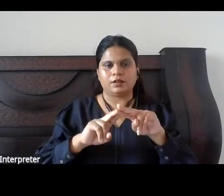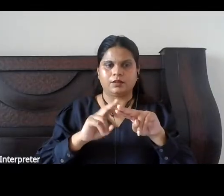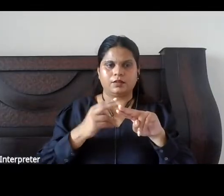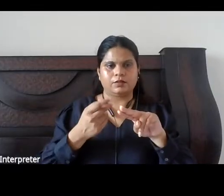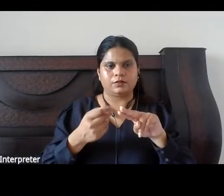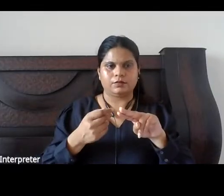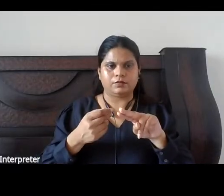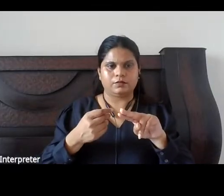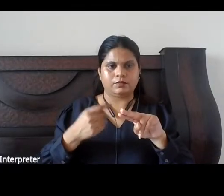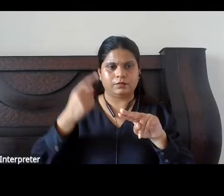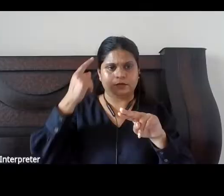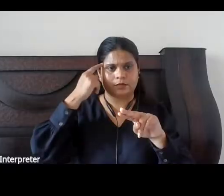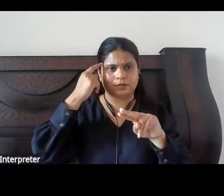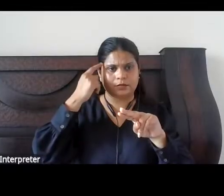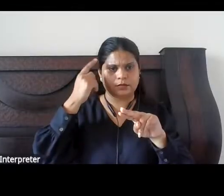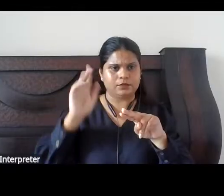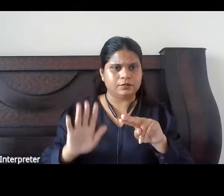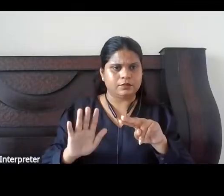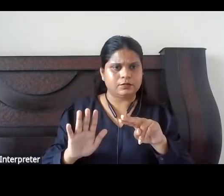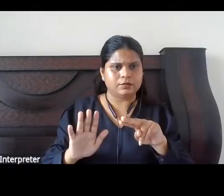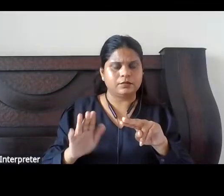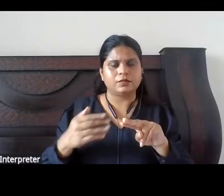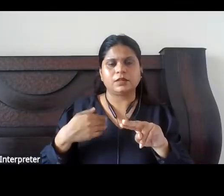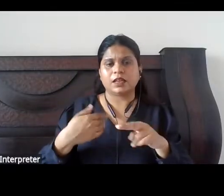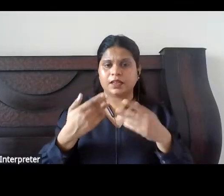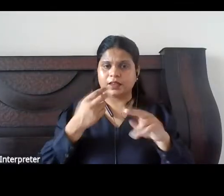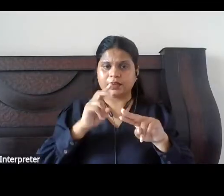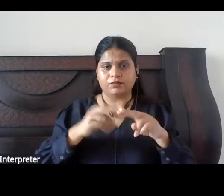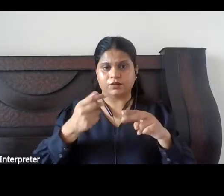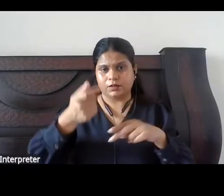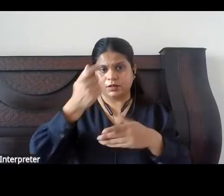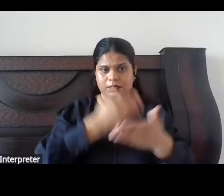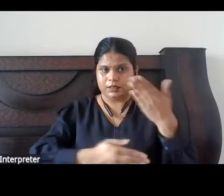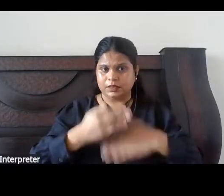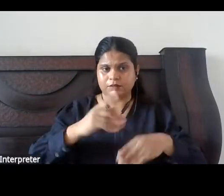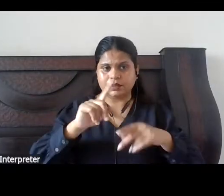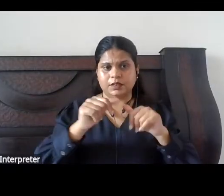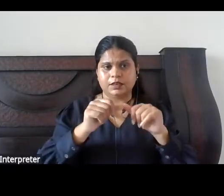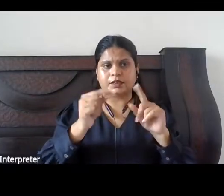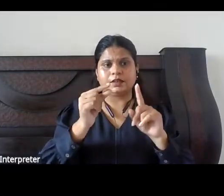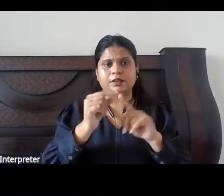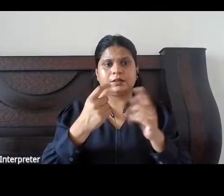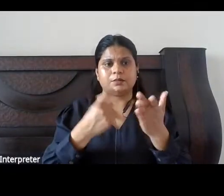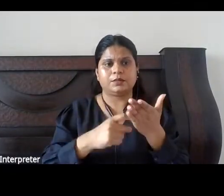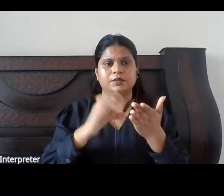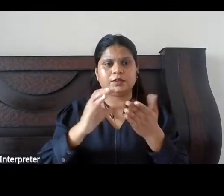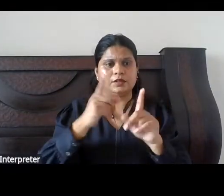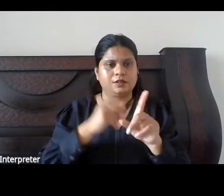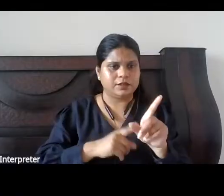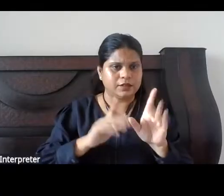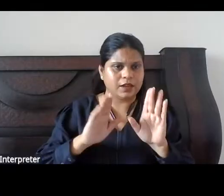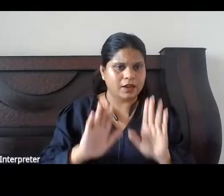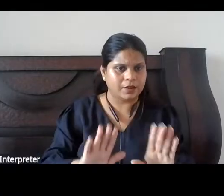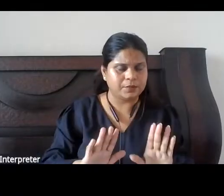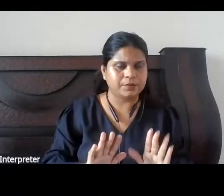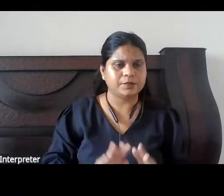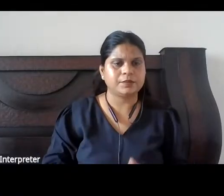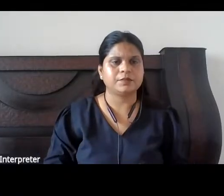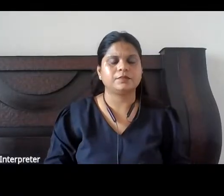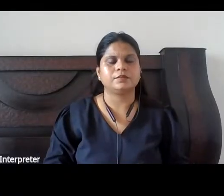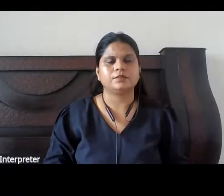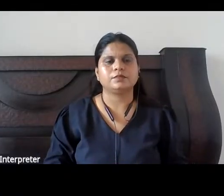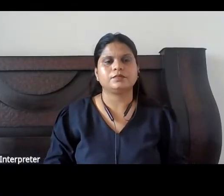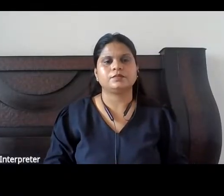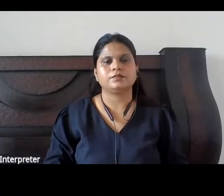thought from somebody who's affected by leprosy. So instead of the person coming and saying, is this person affected by leprosy? They can